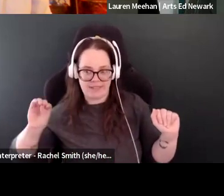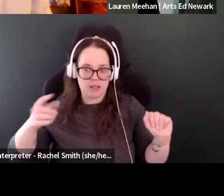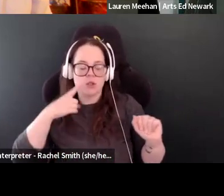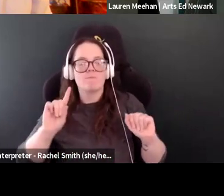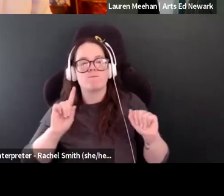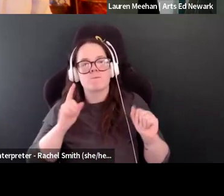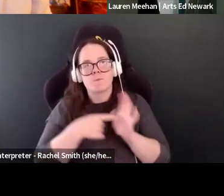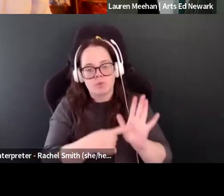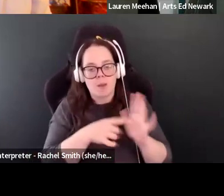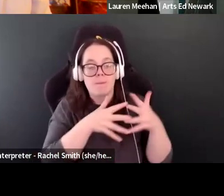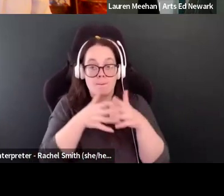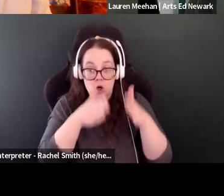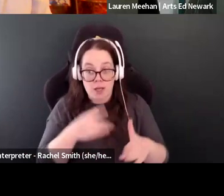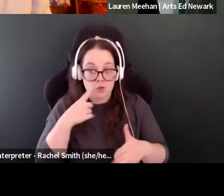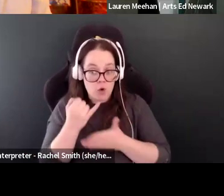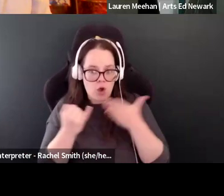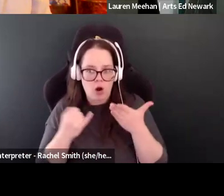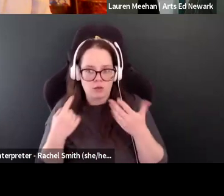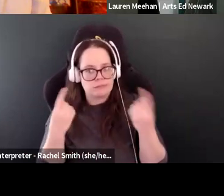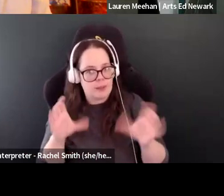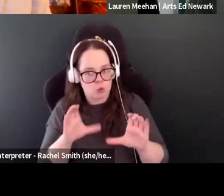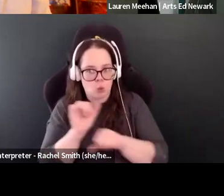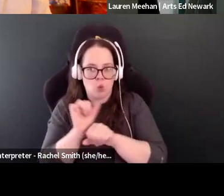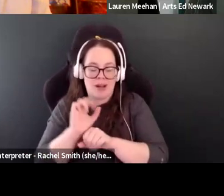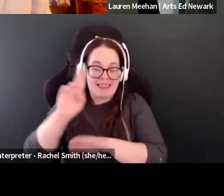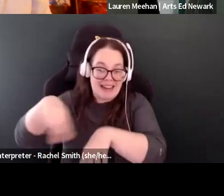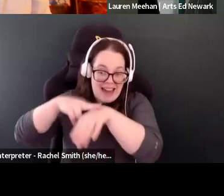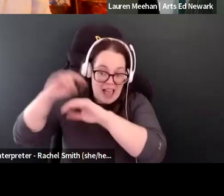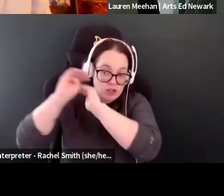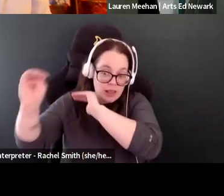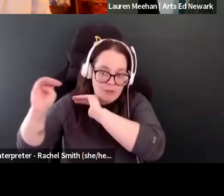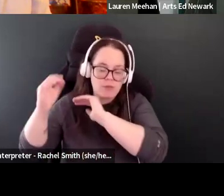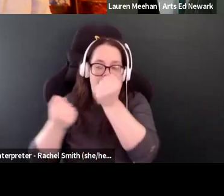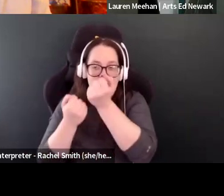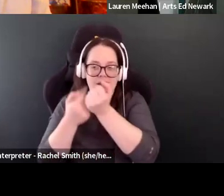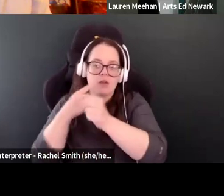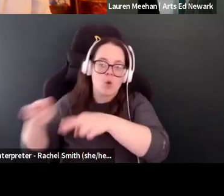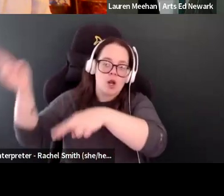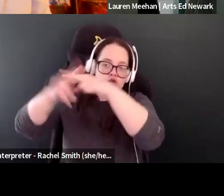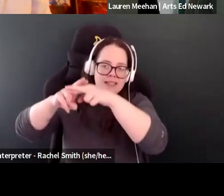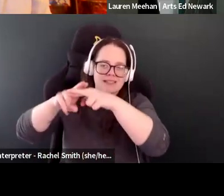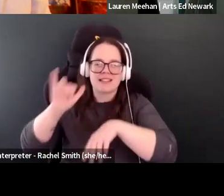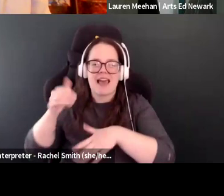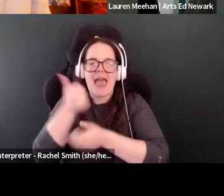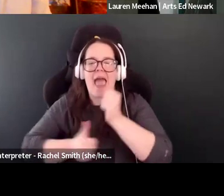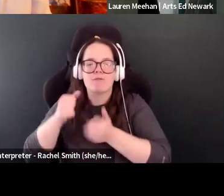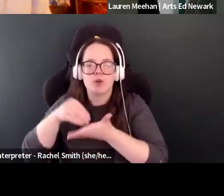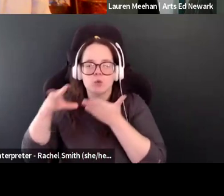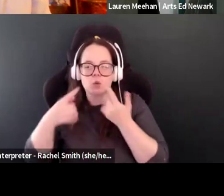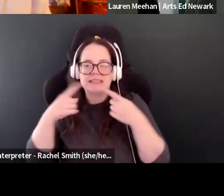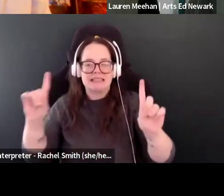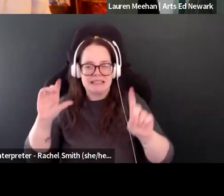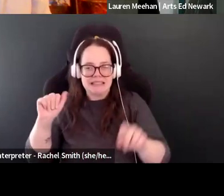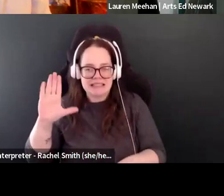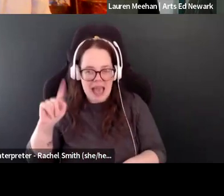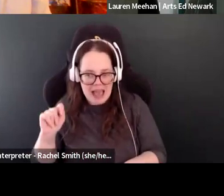has been doing a lot of work at the national level to advocate for increases to the Every Student Succeeds Act, because